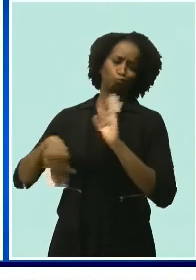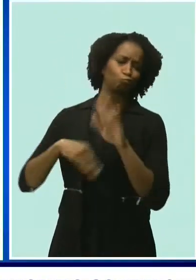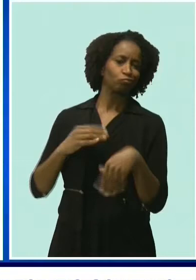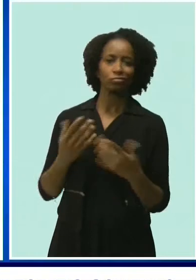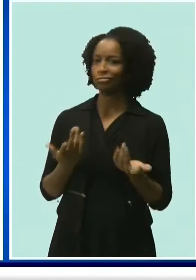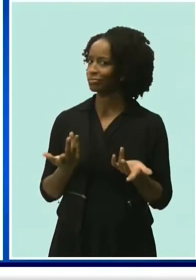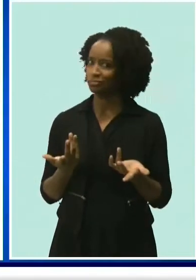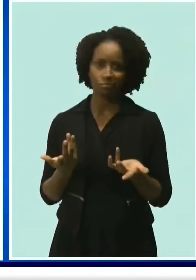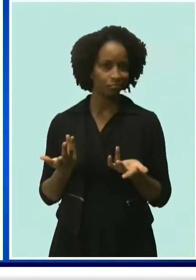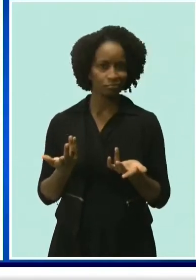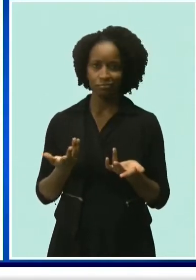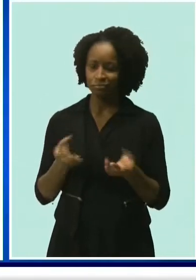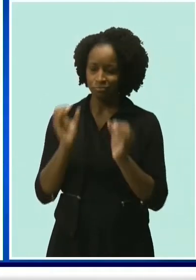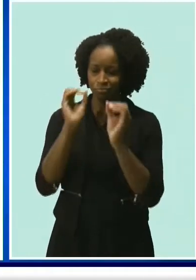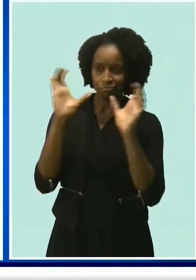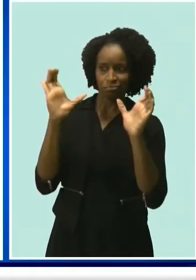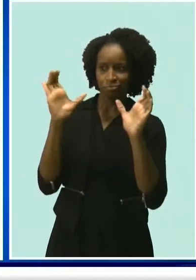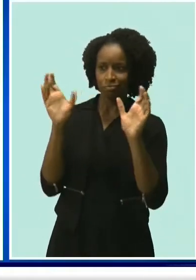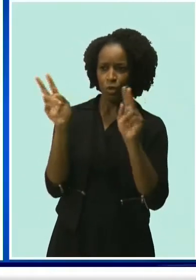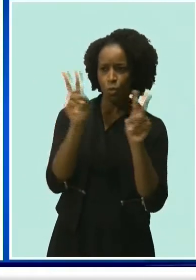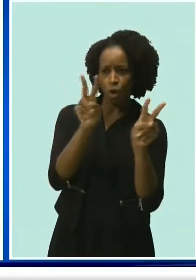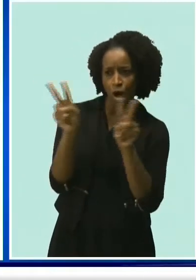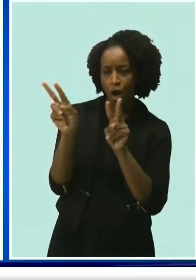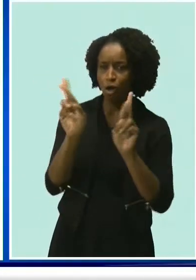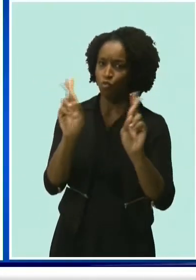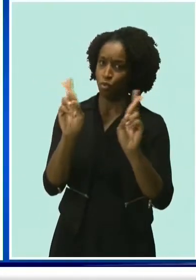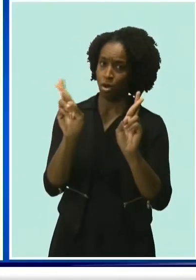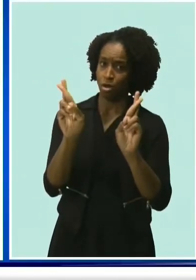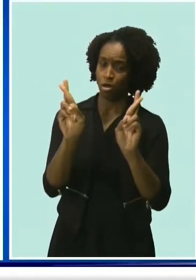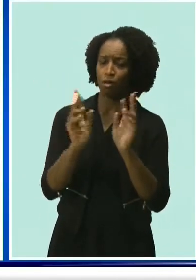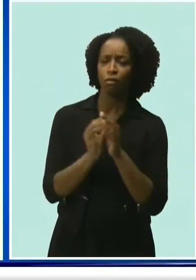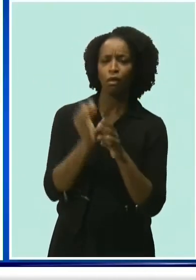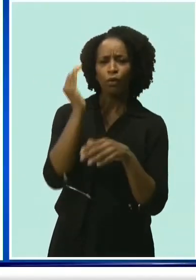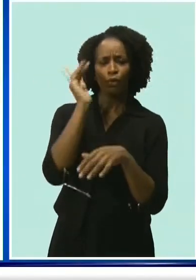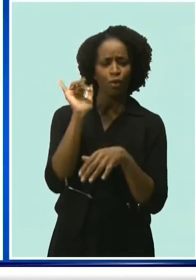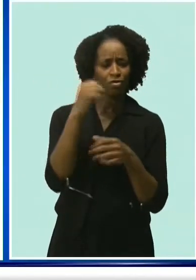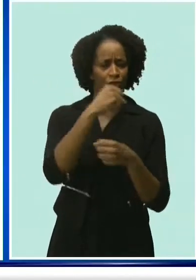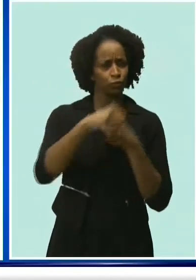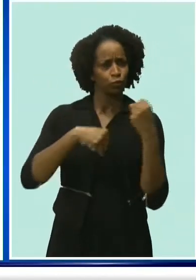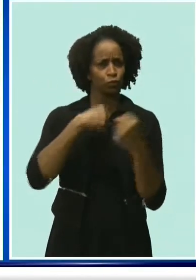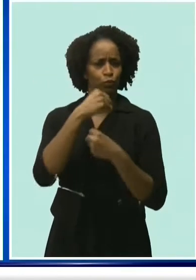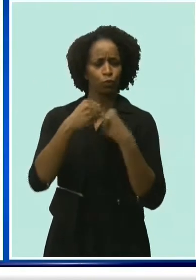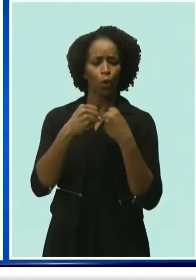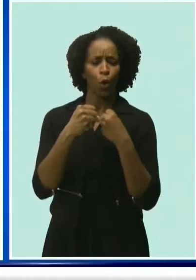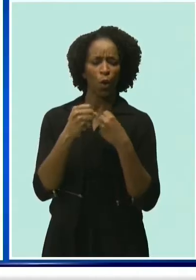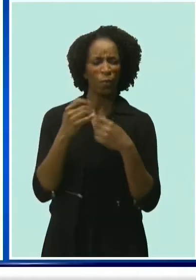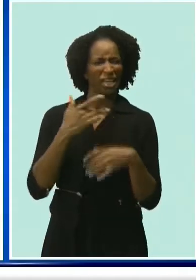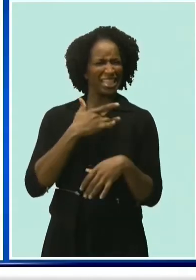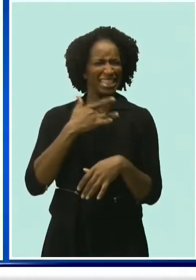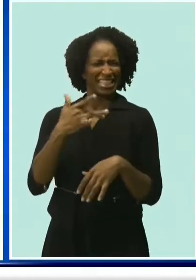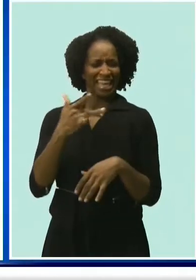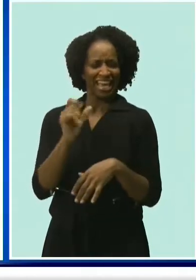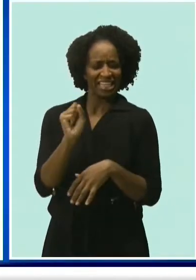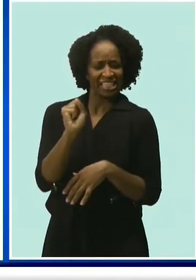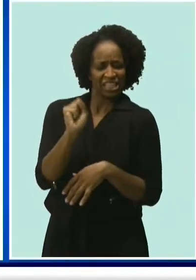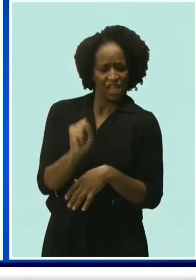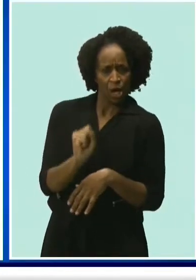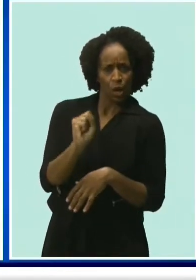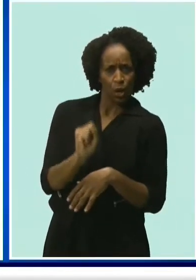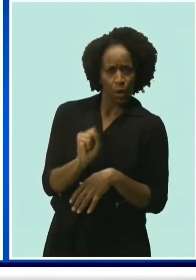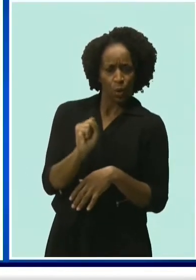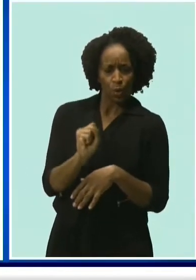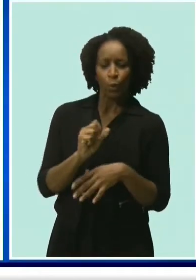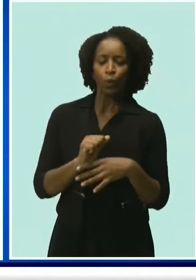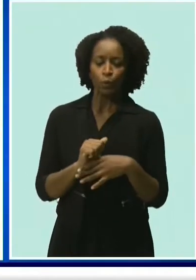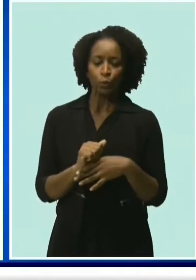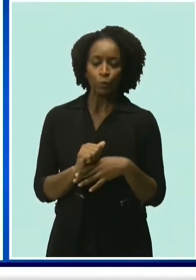to be heading a bit further south than initially projected and to be weakening slightly, the